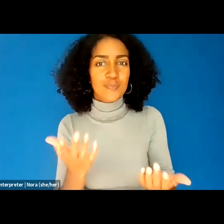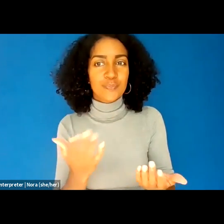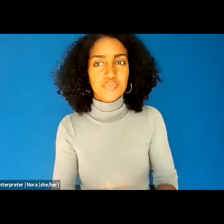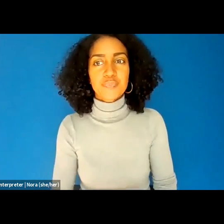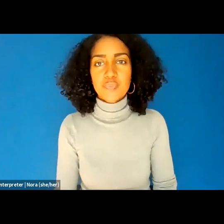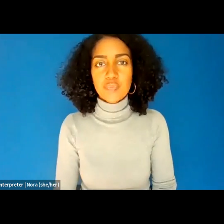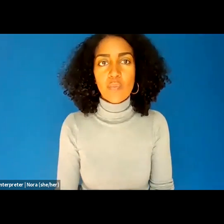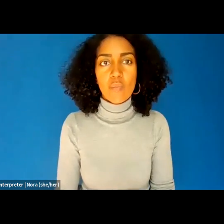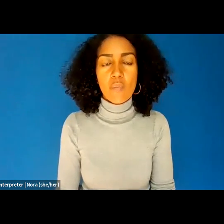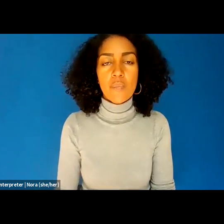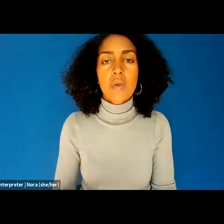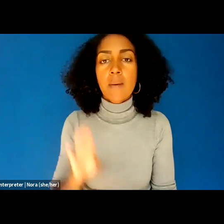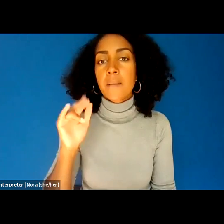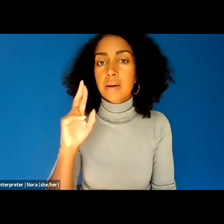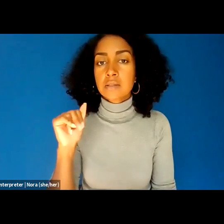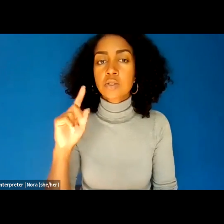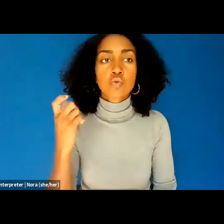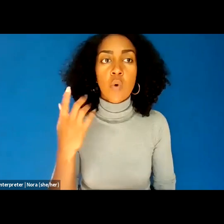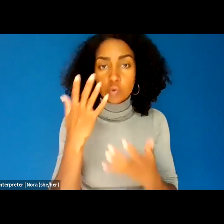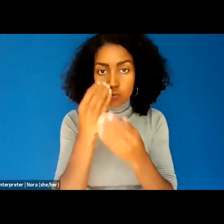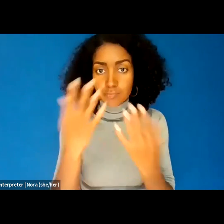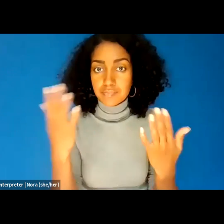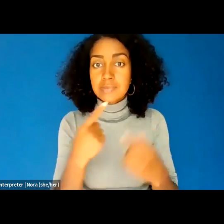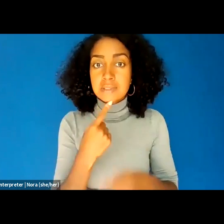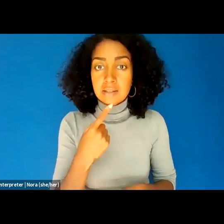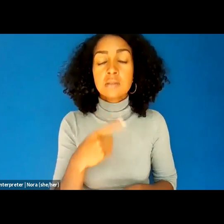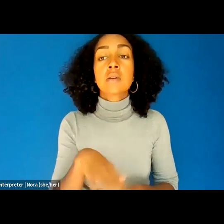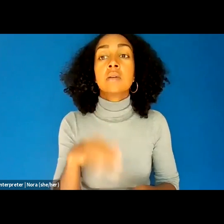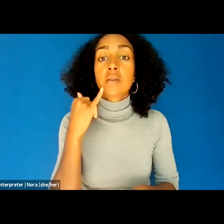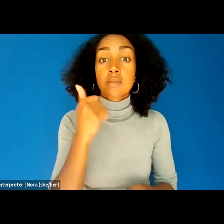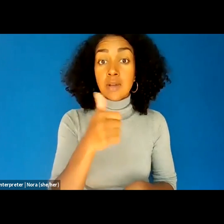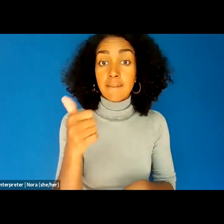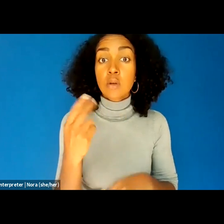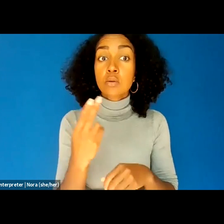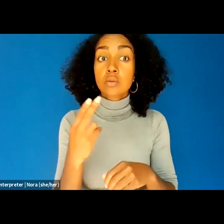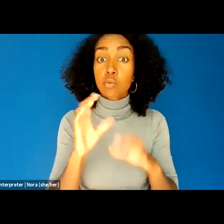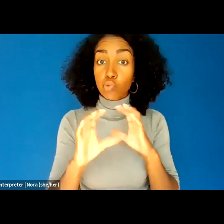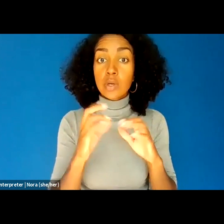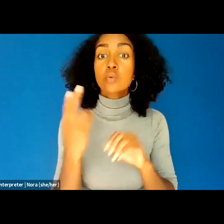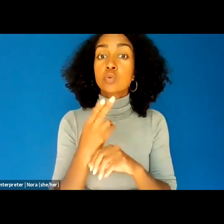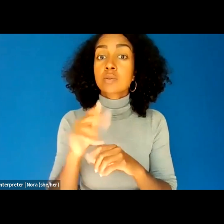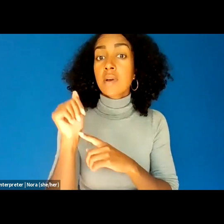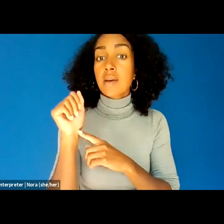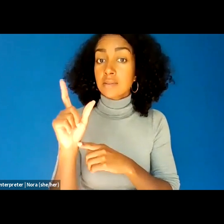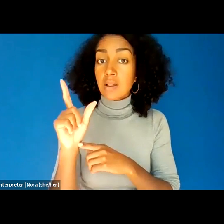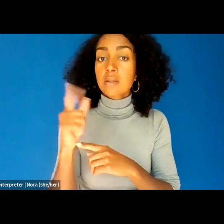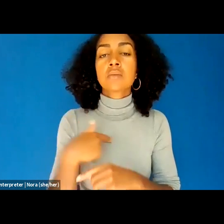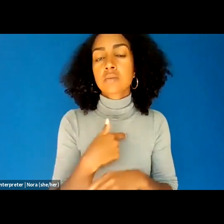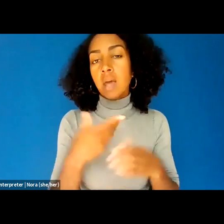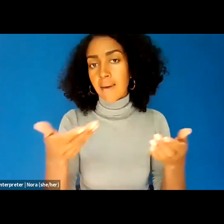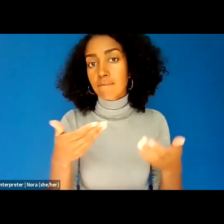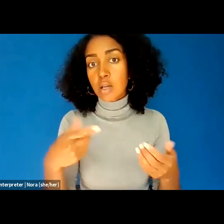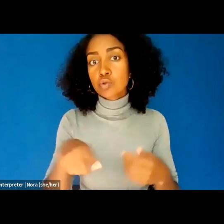So we just want to say that if you are someone who communicates with ASL, we invite you